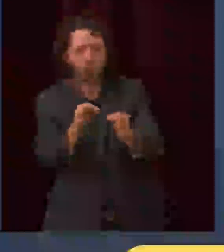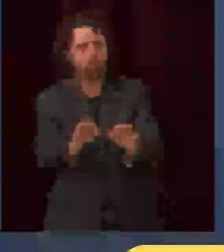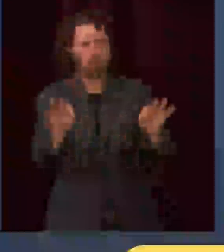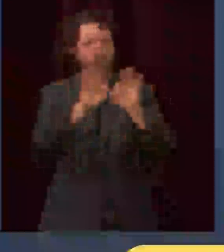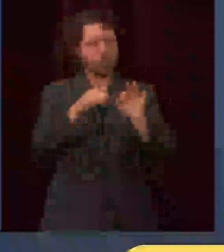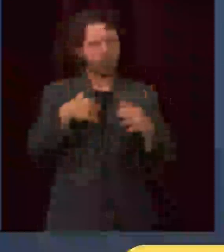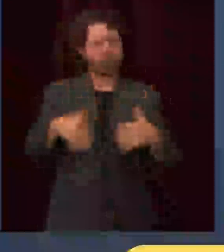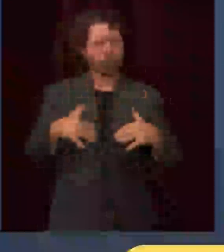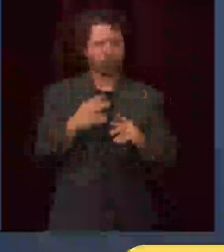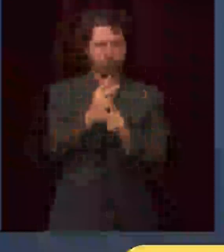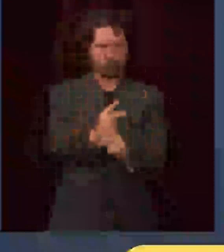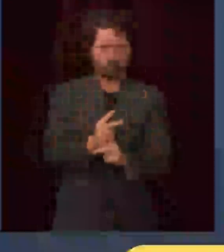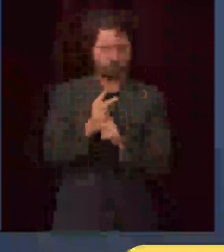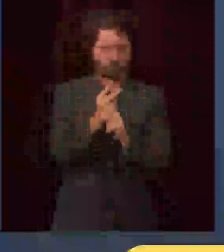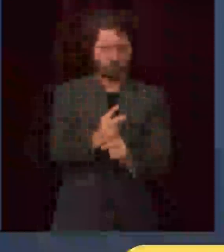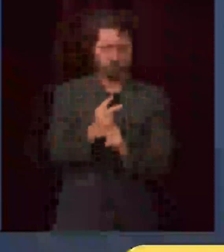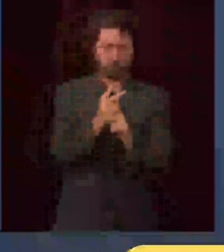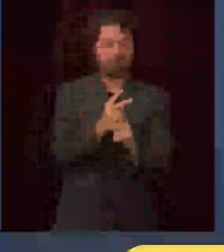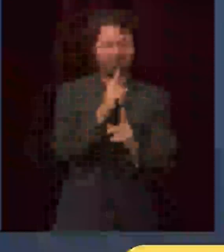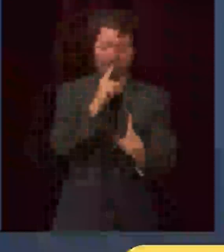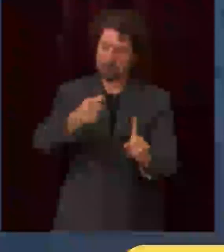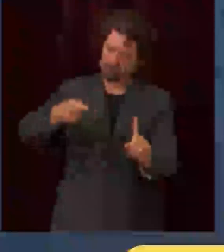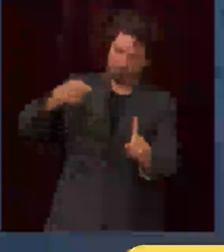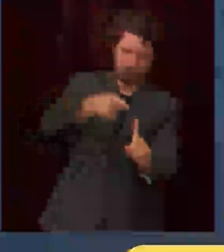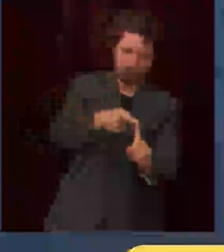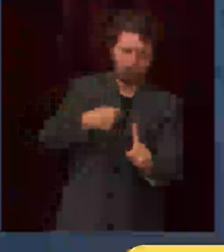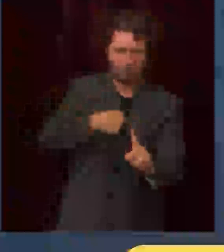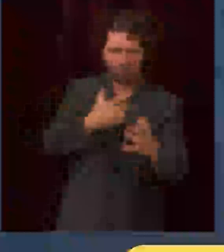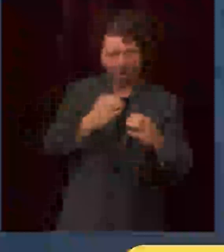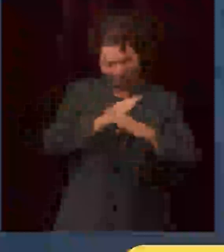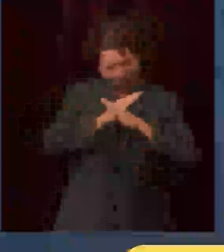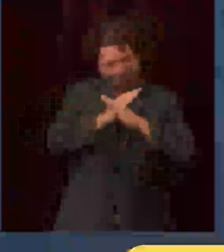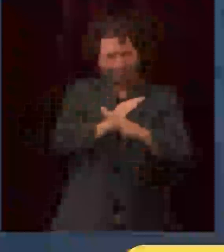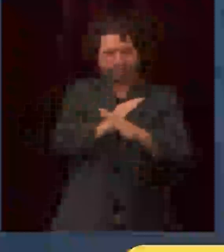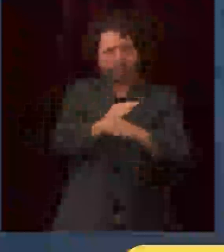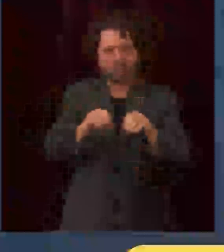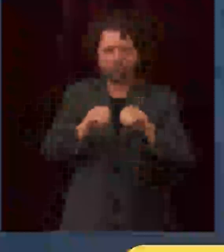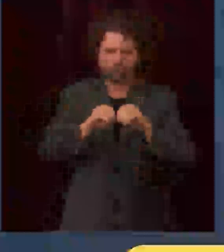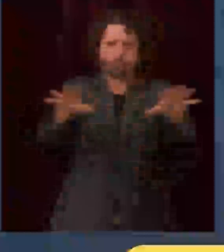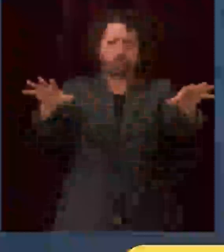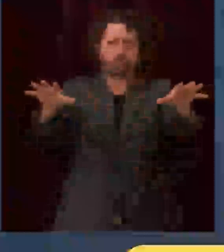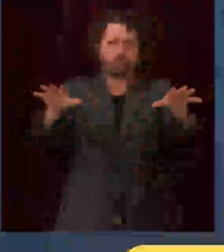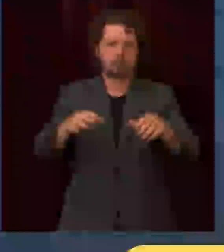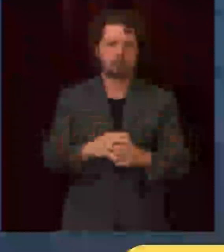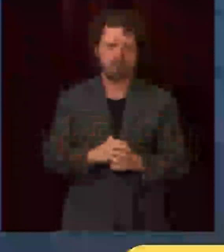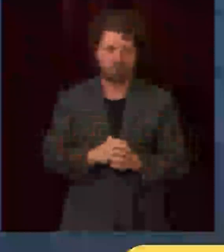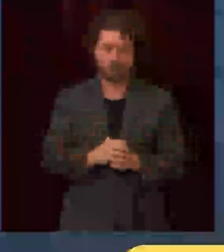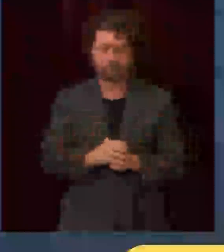get control of these outbreaks. And one way we can do that is, as the governor said,